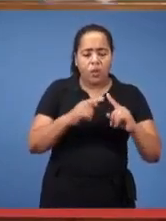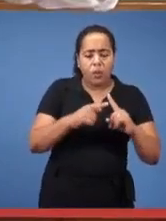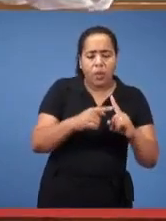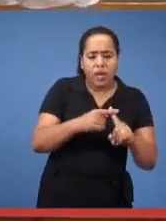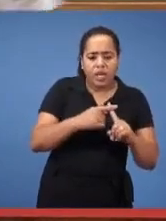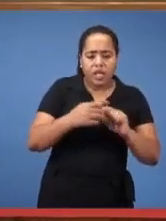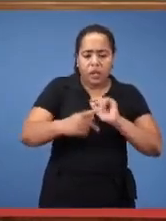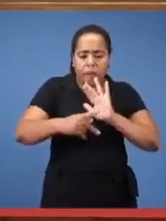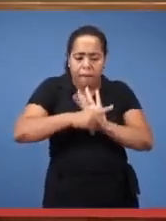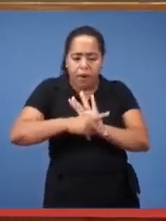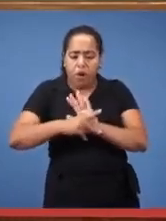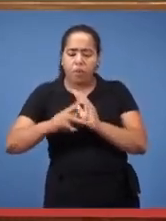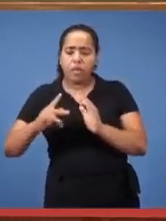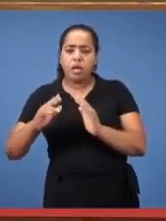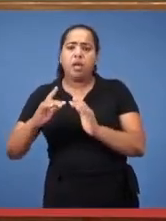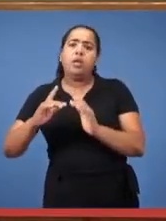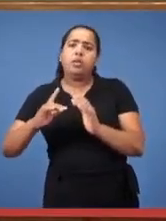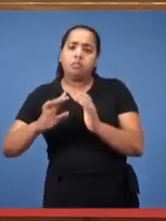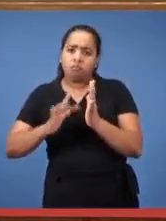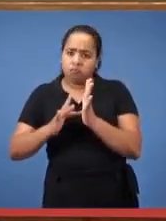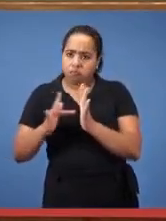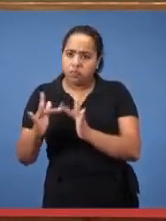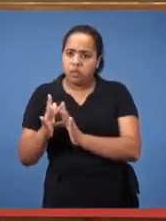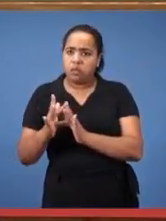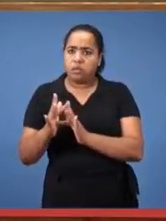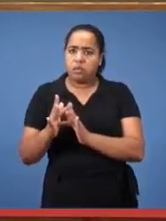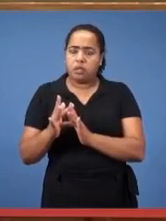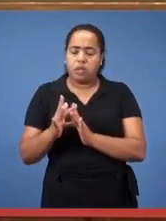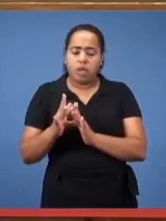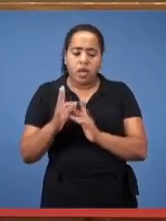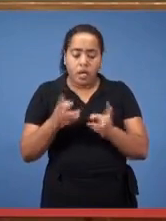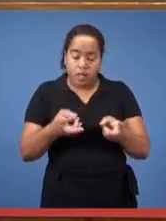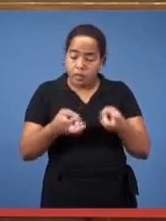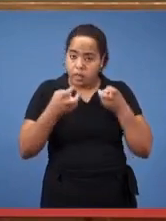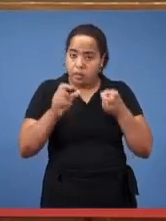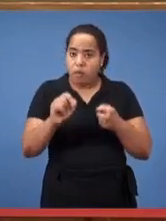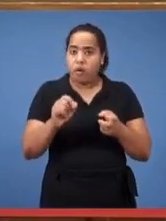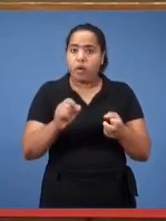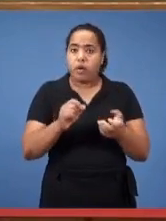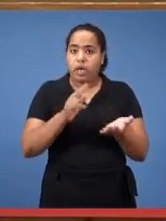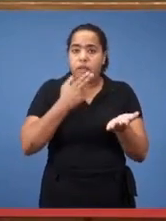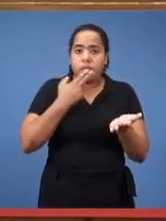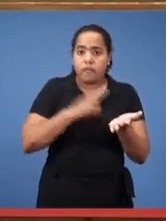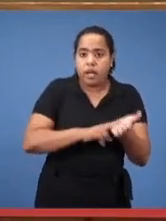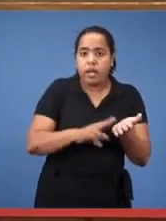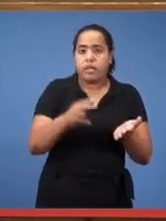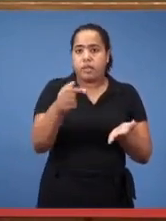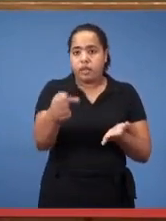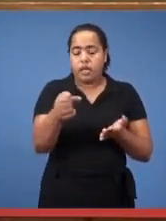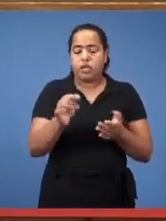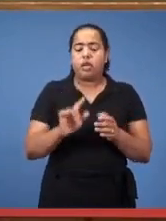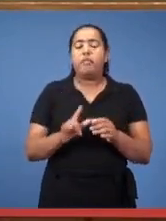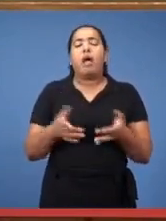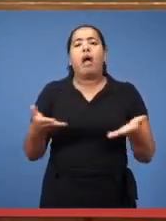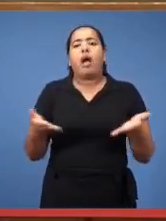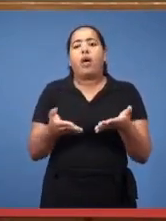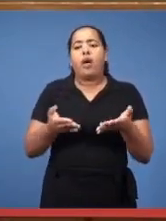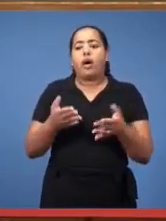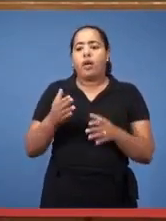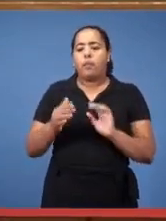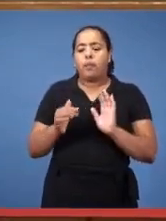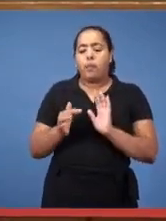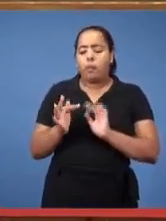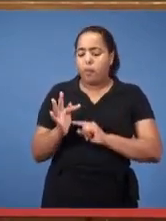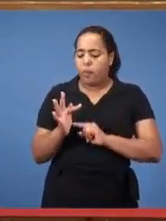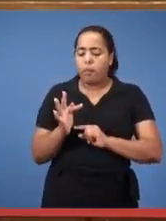church as patrimony of Jesus, as possession of Jesus. When we see the seven letters, and now we're